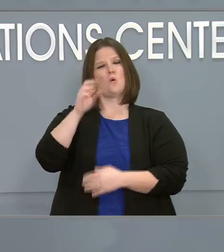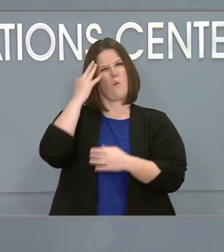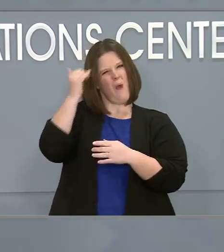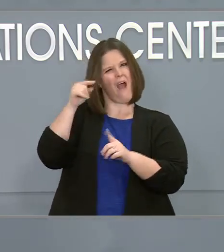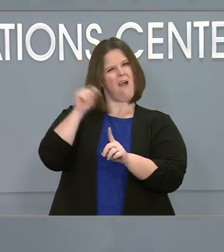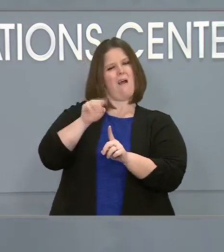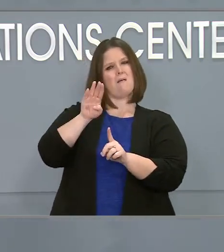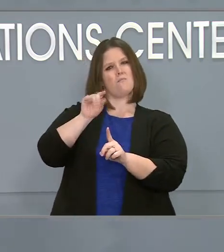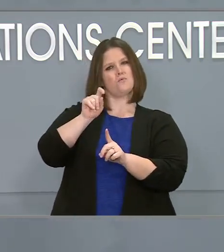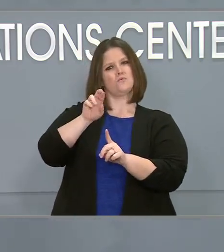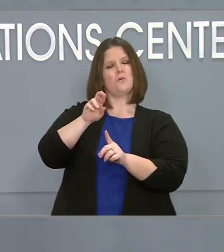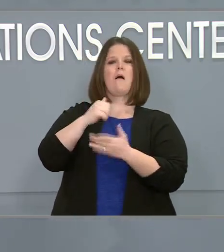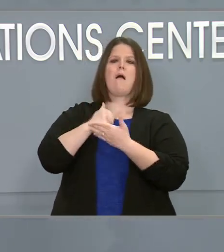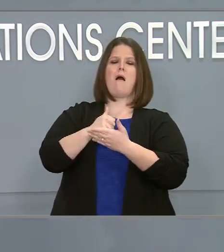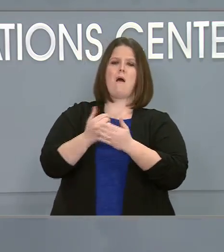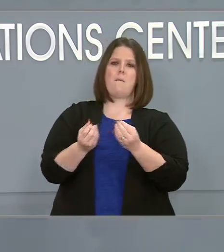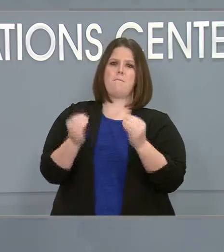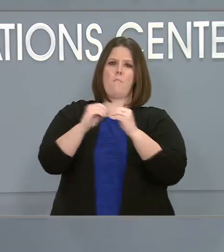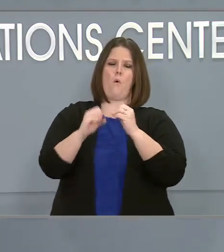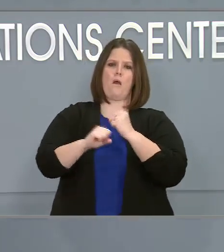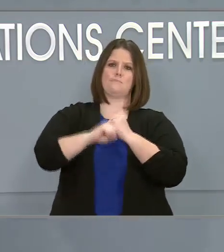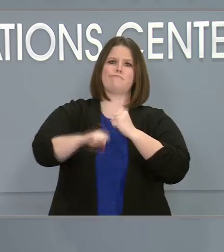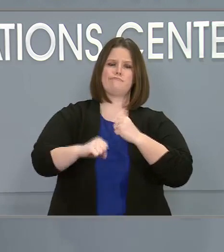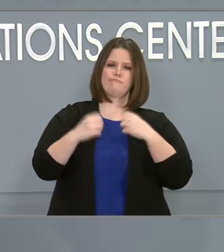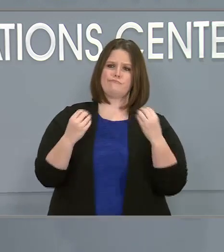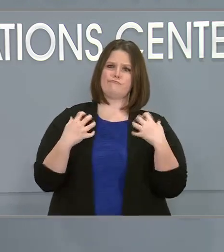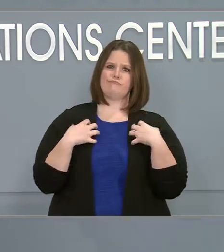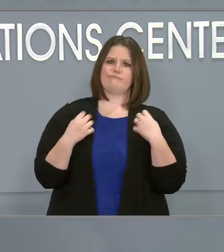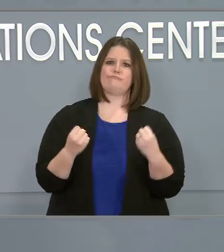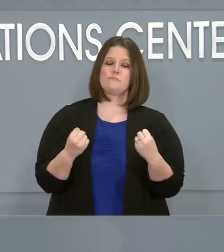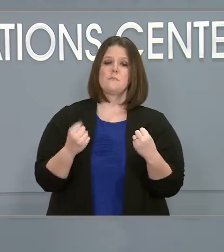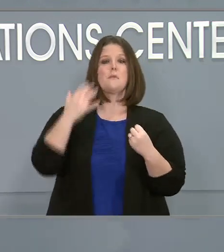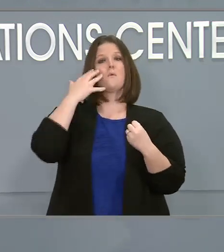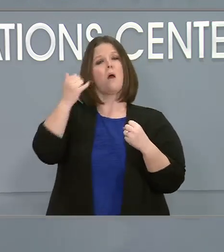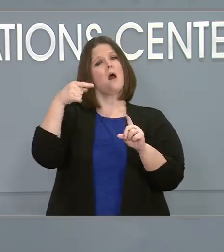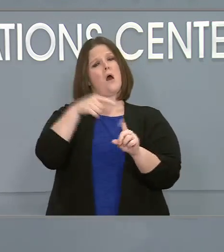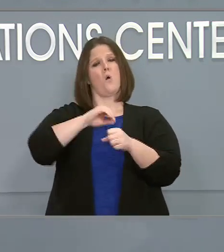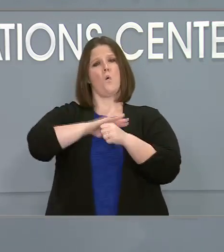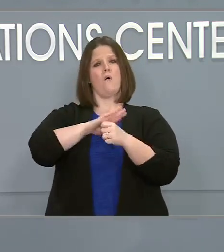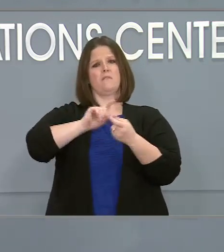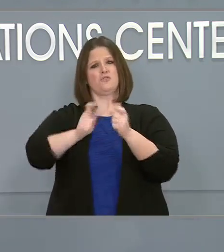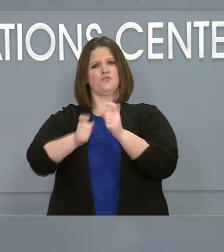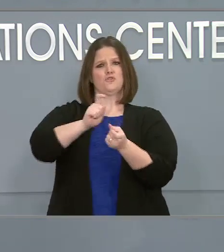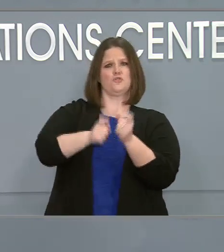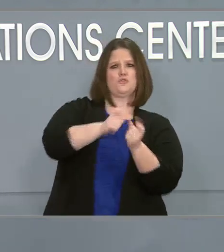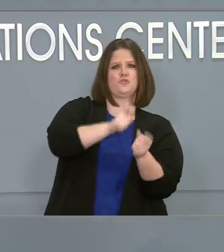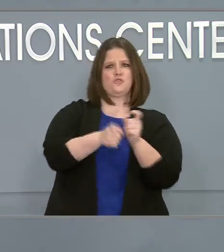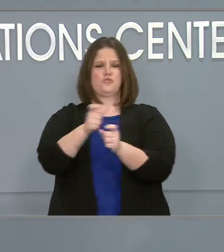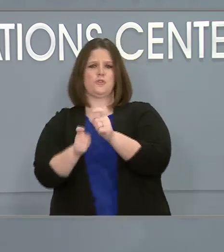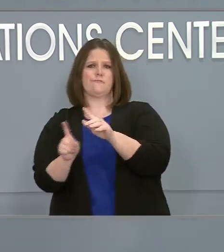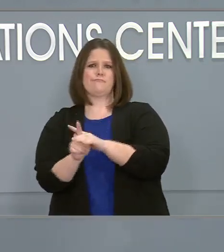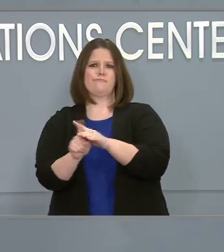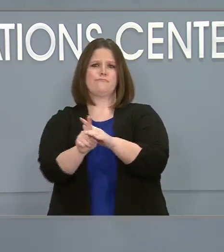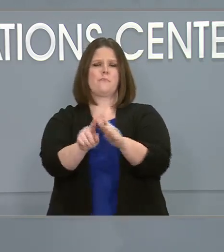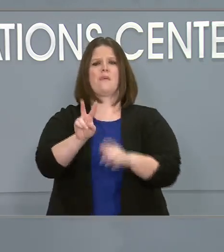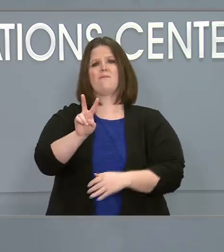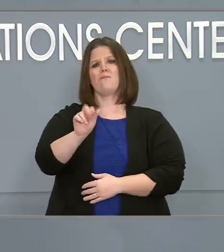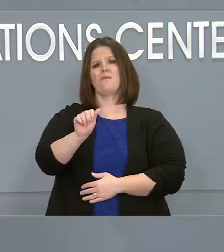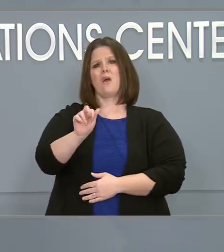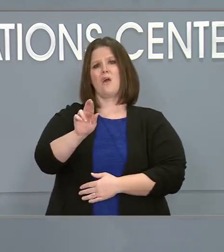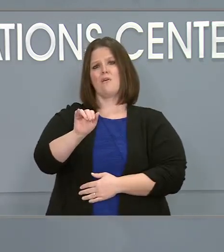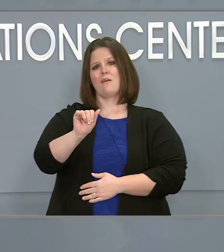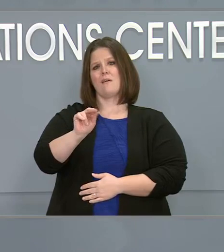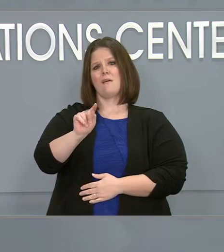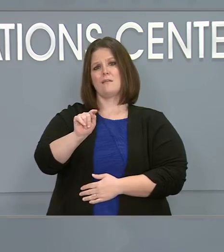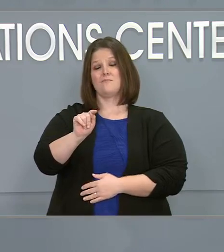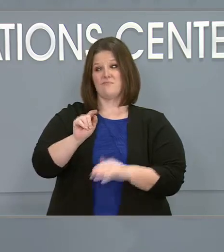new variants emerge and COVID continues to circulate, getting vaccinated and then boosted is the